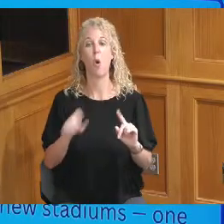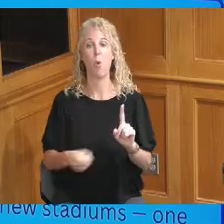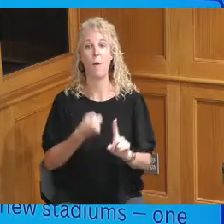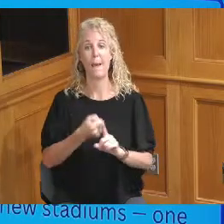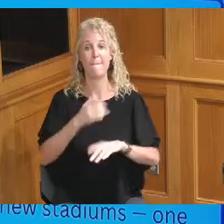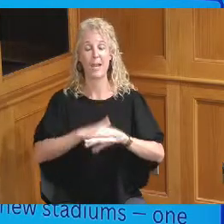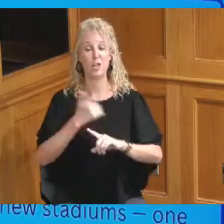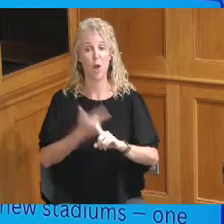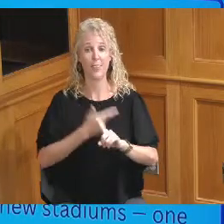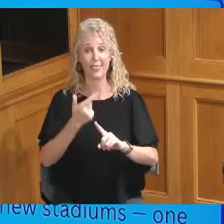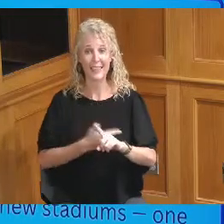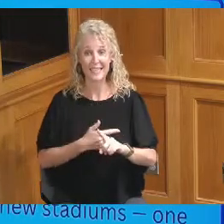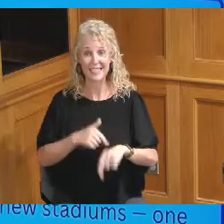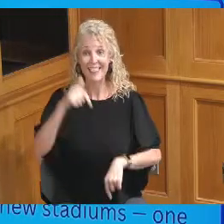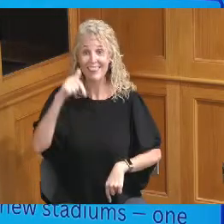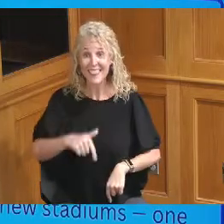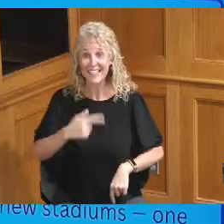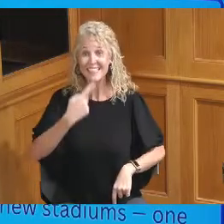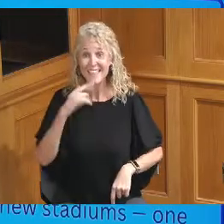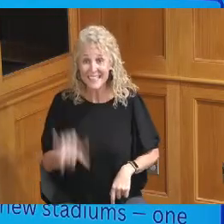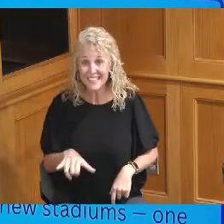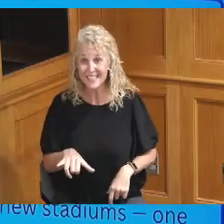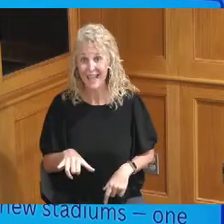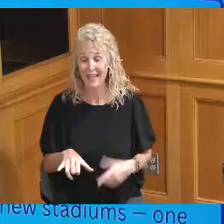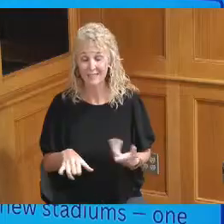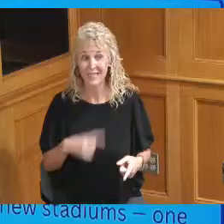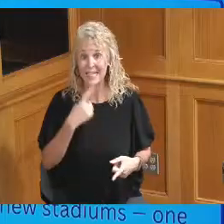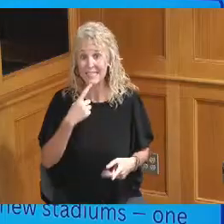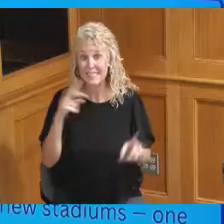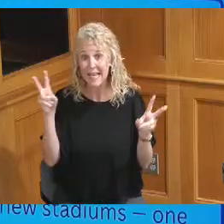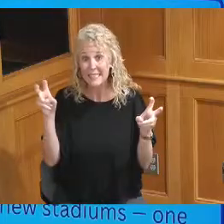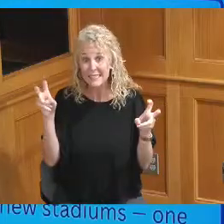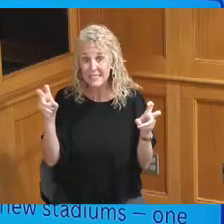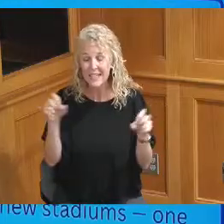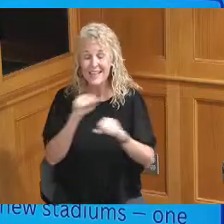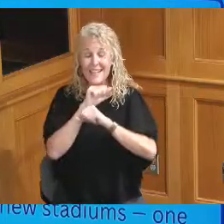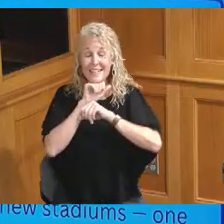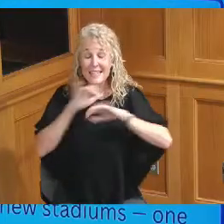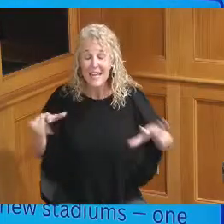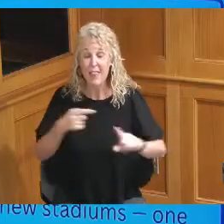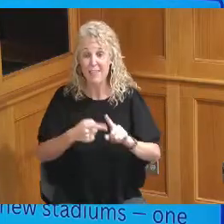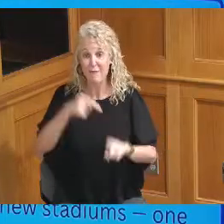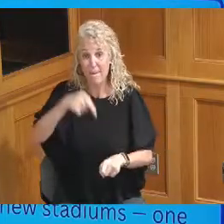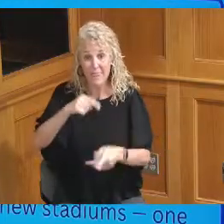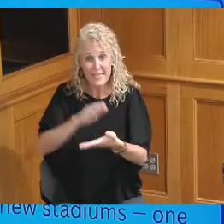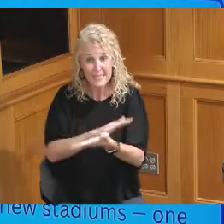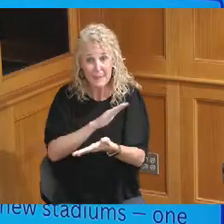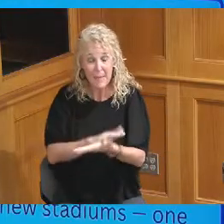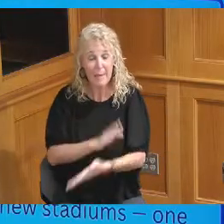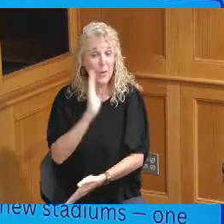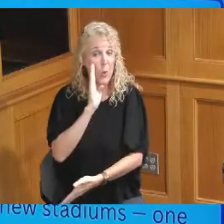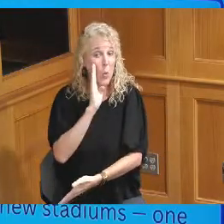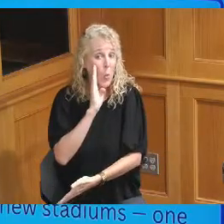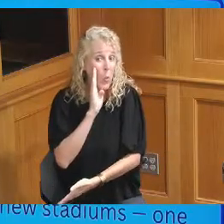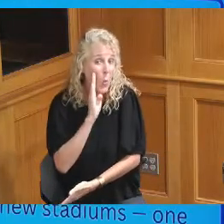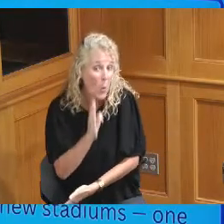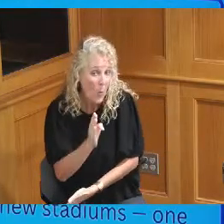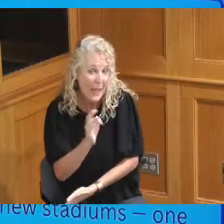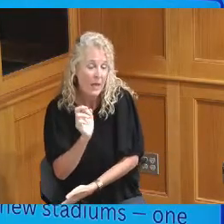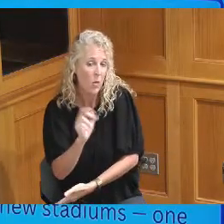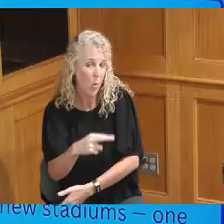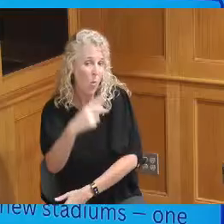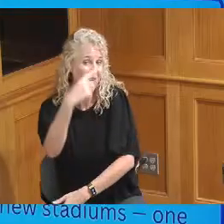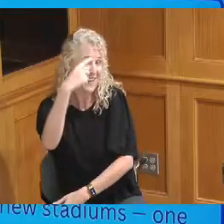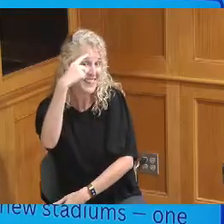on the memo. The memo has that. It says, quote, nothing in this memo is intended to, nor shall be